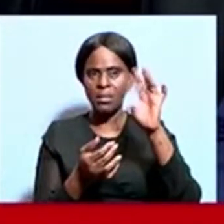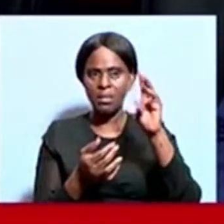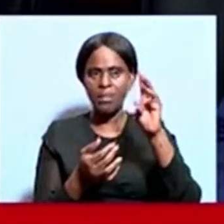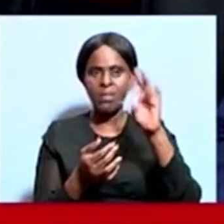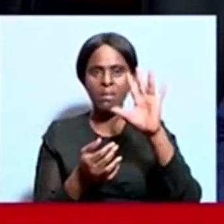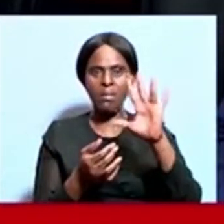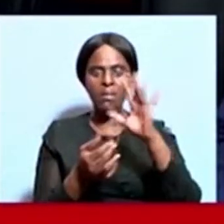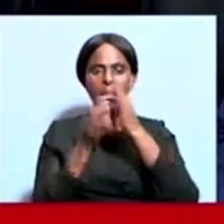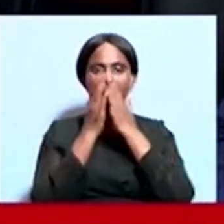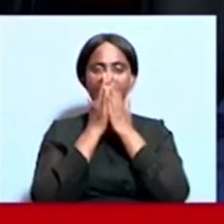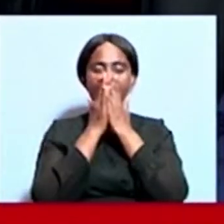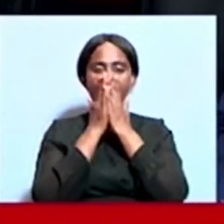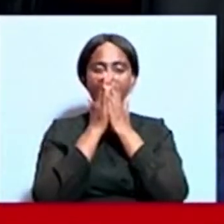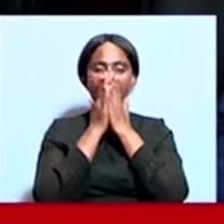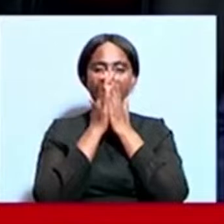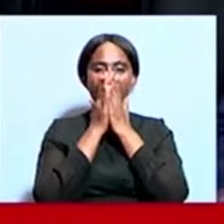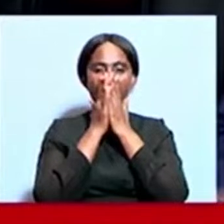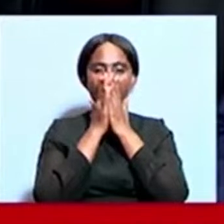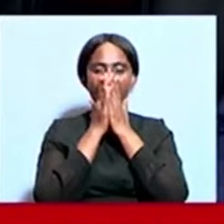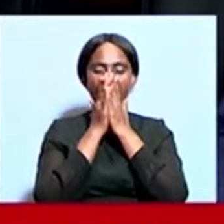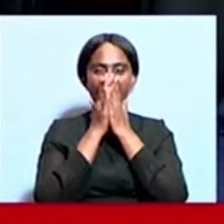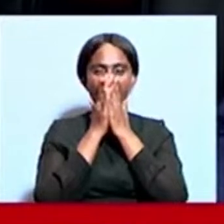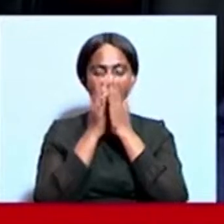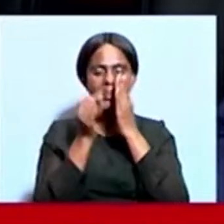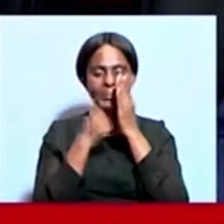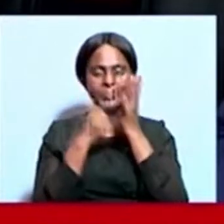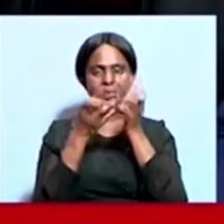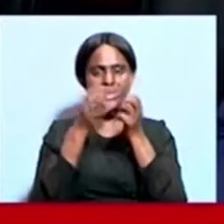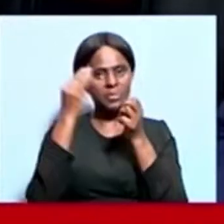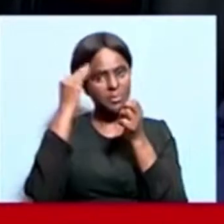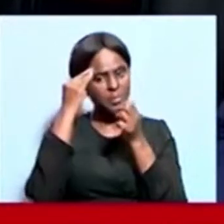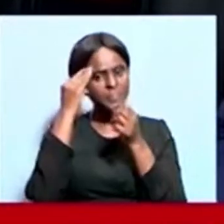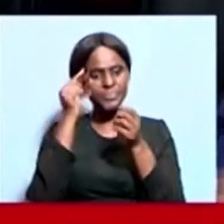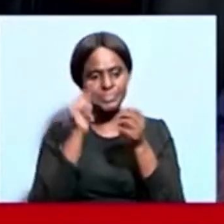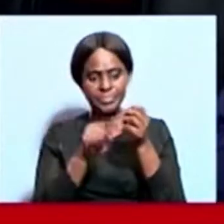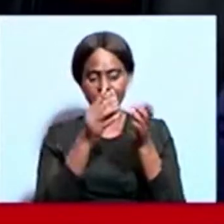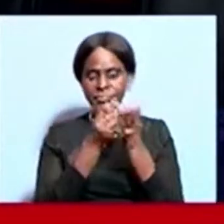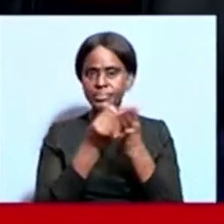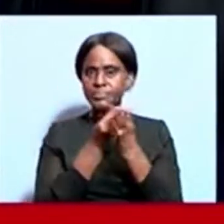16,575. I wanted to know what is the current status of this money.